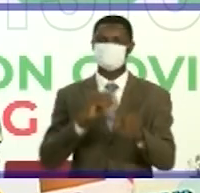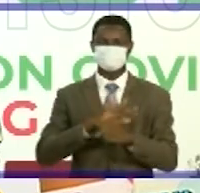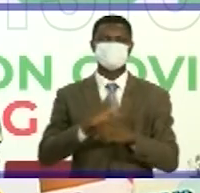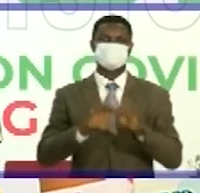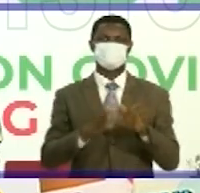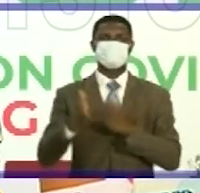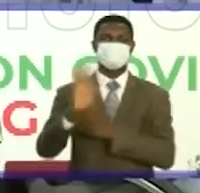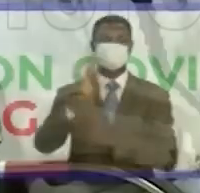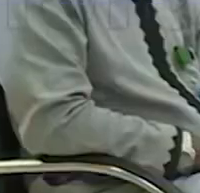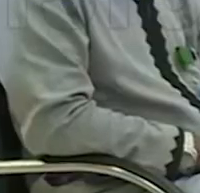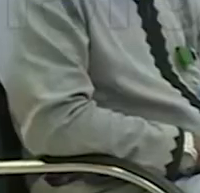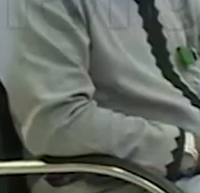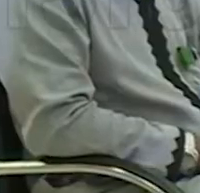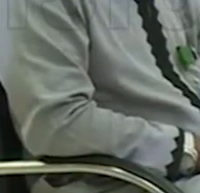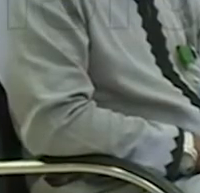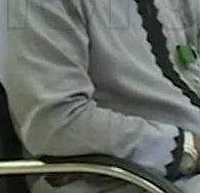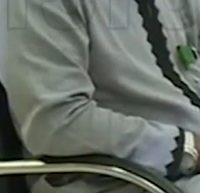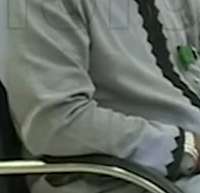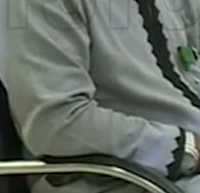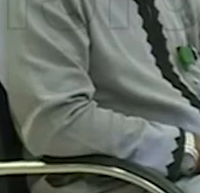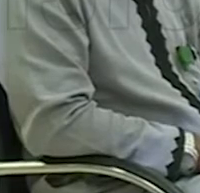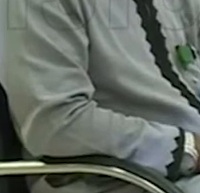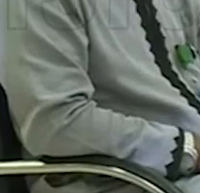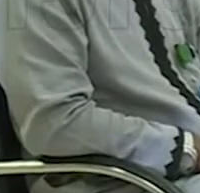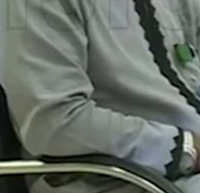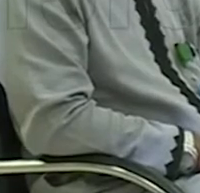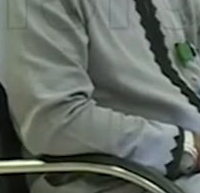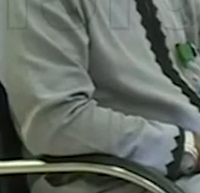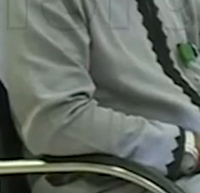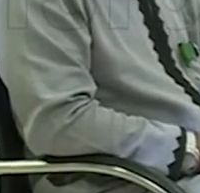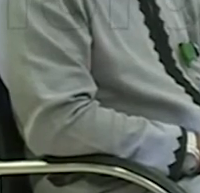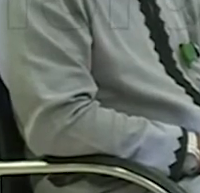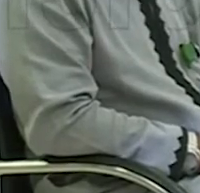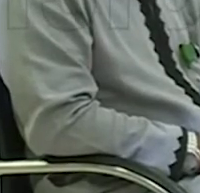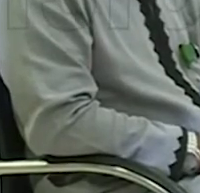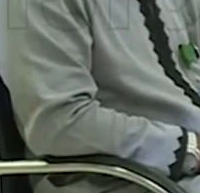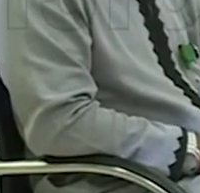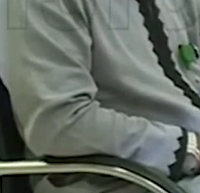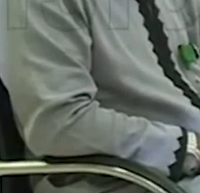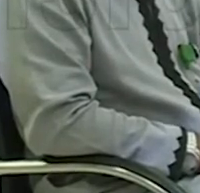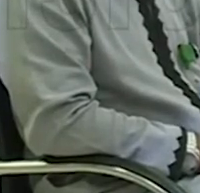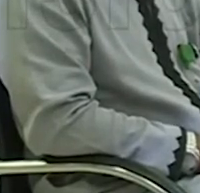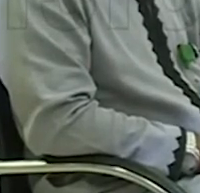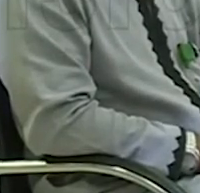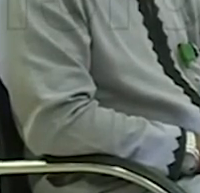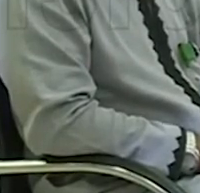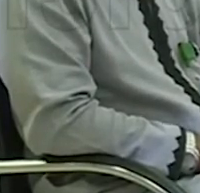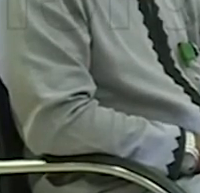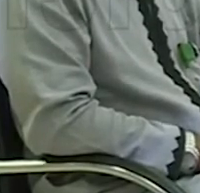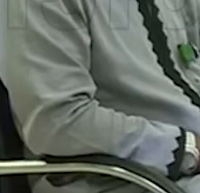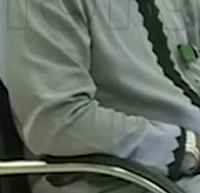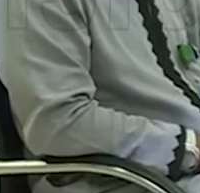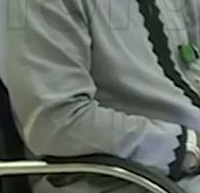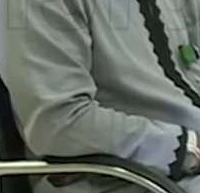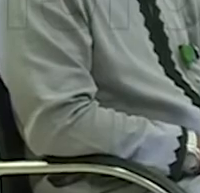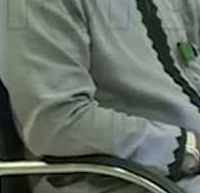help us as a country and as a people to lower the rate of infection. And